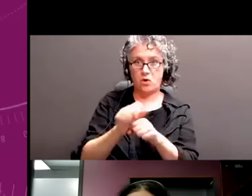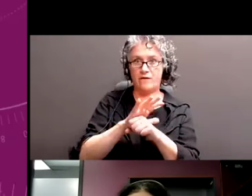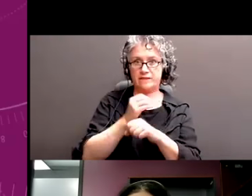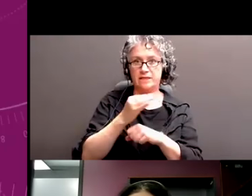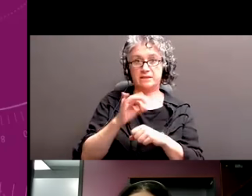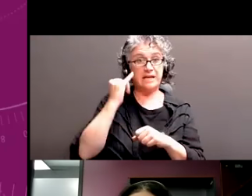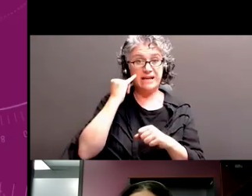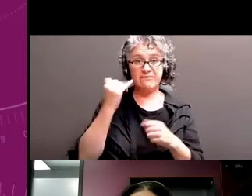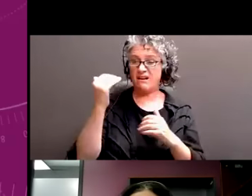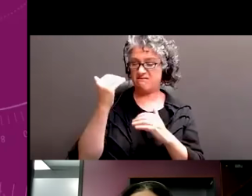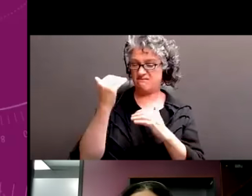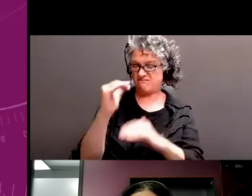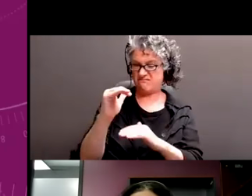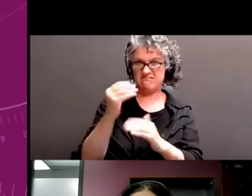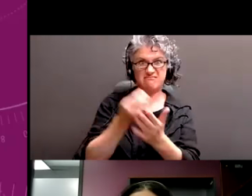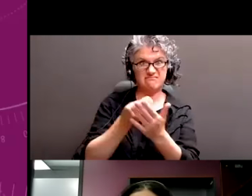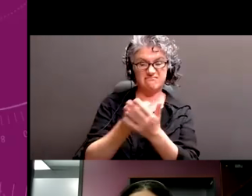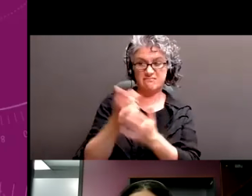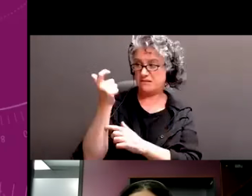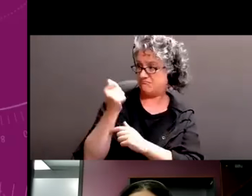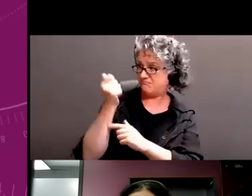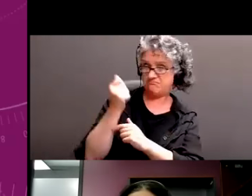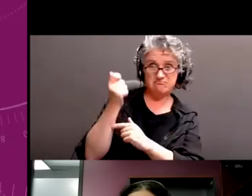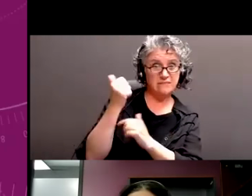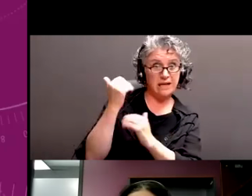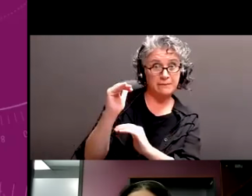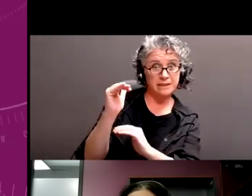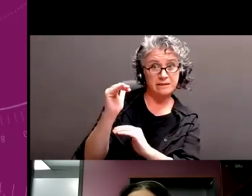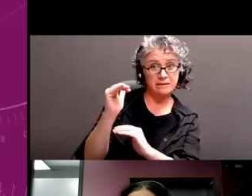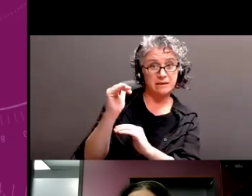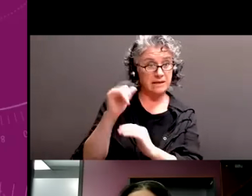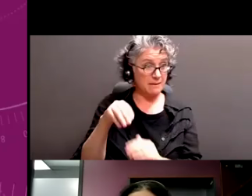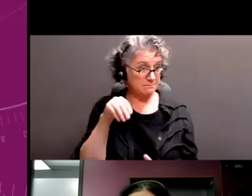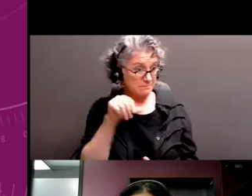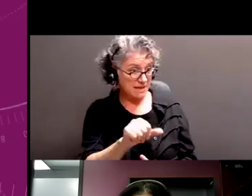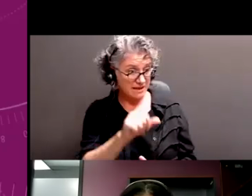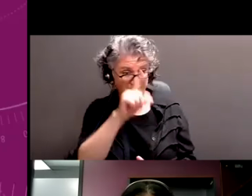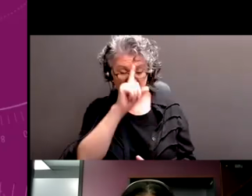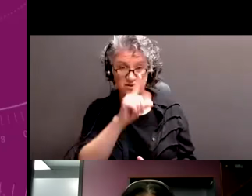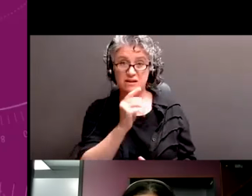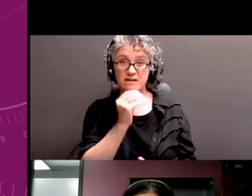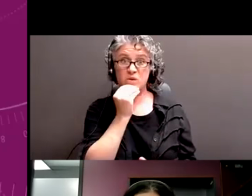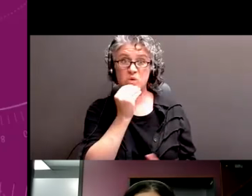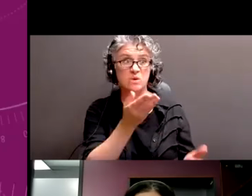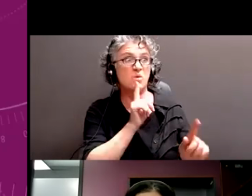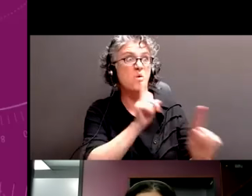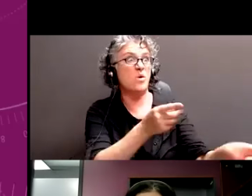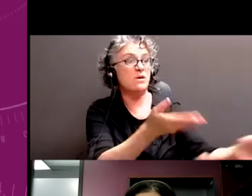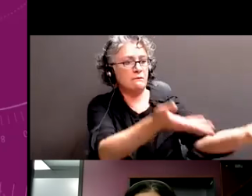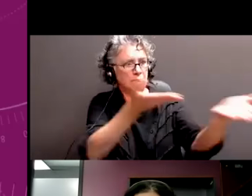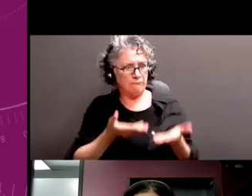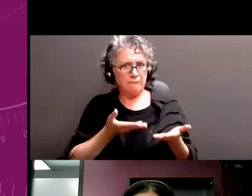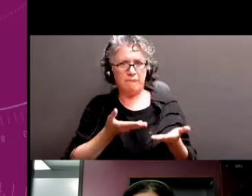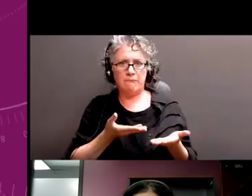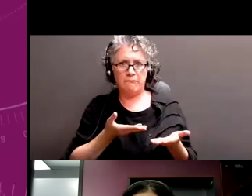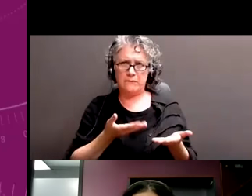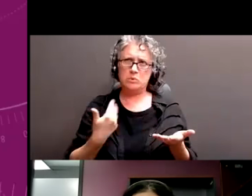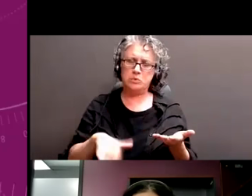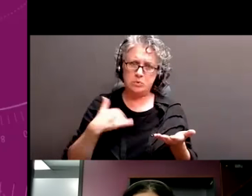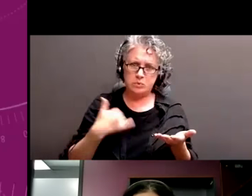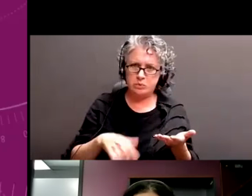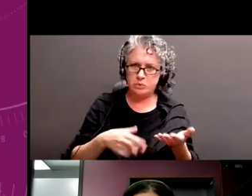fixed income and, you know, you are having to deal with now paying for grocery delivery, maybe you're having to